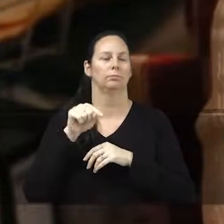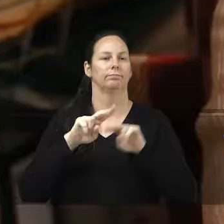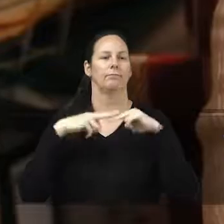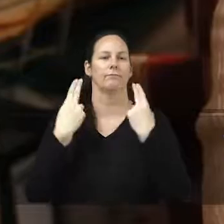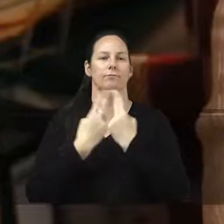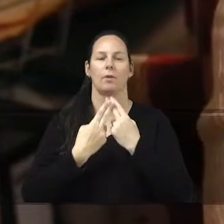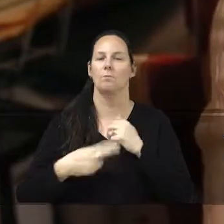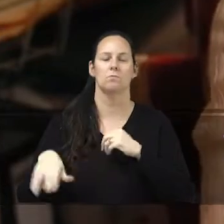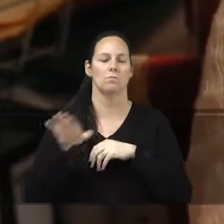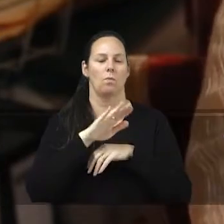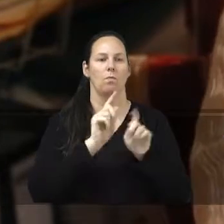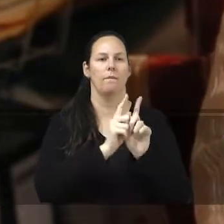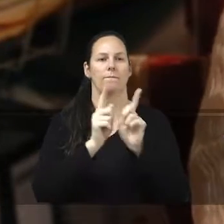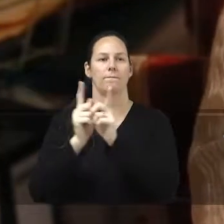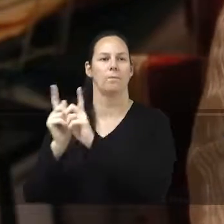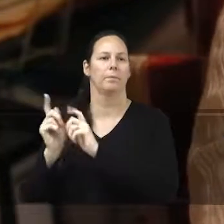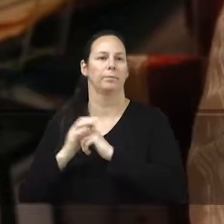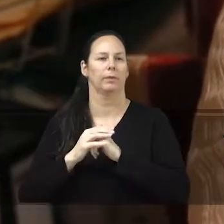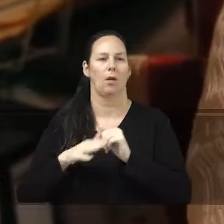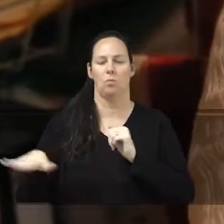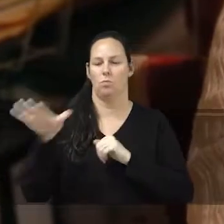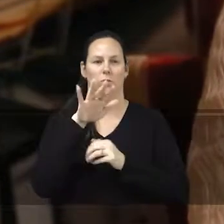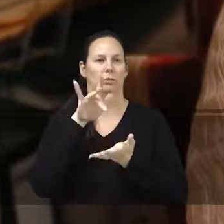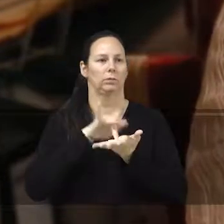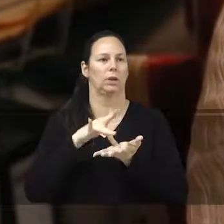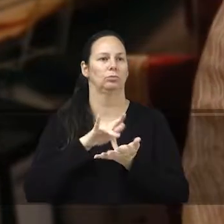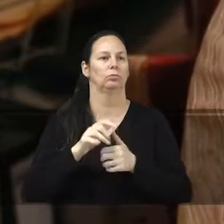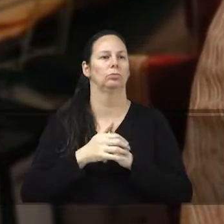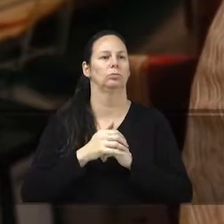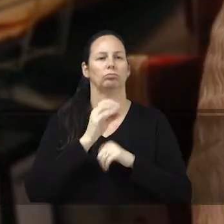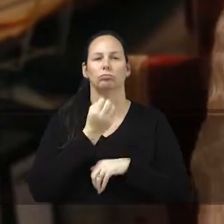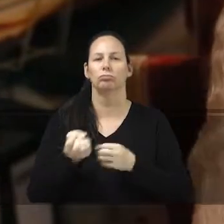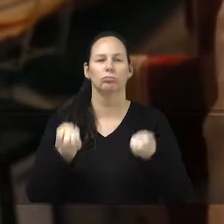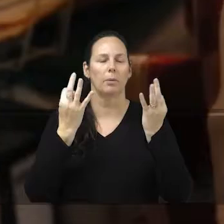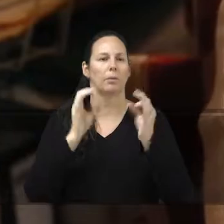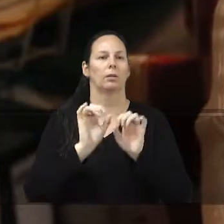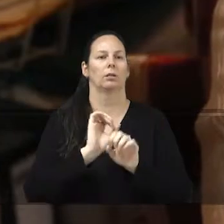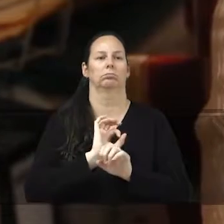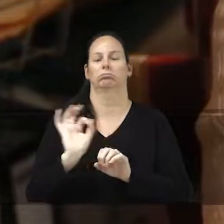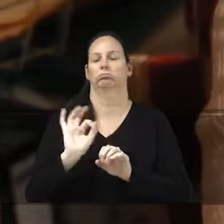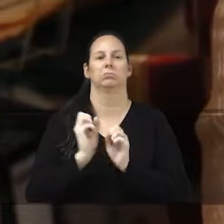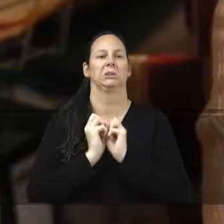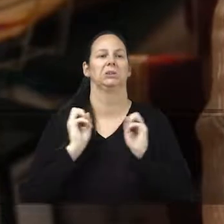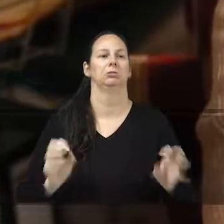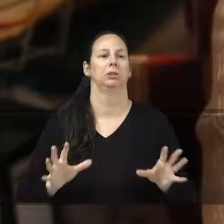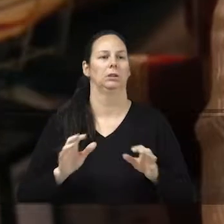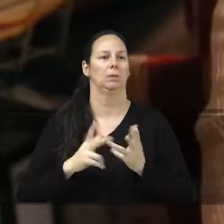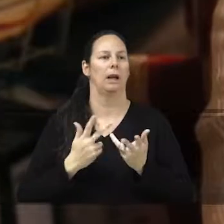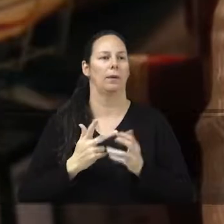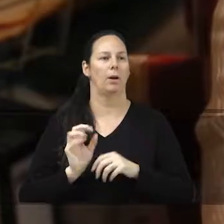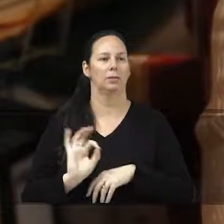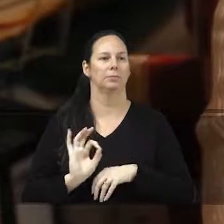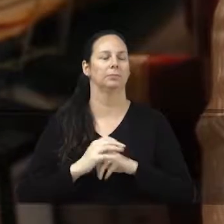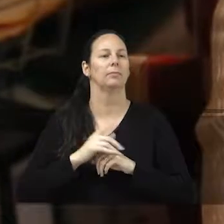forms are central, and nobody is going to disagree with that, whether they're in the Catholic faith or otherwise. But there was a particular form